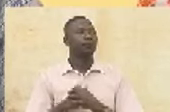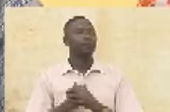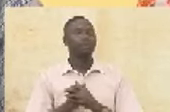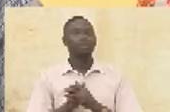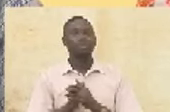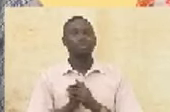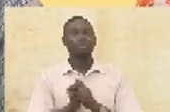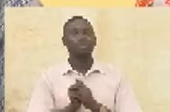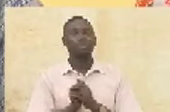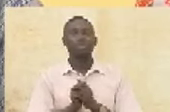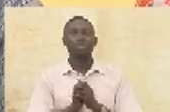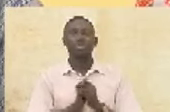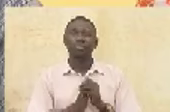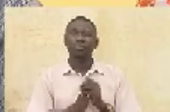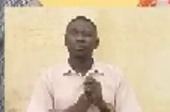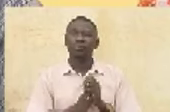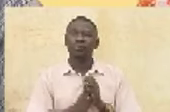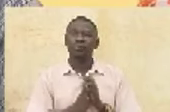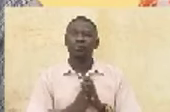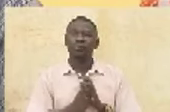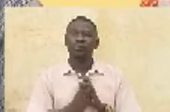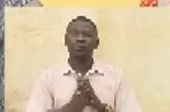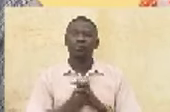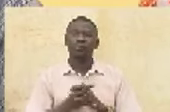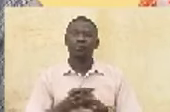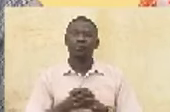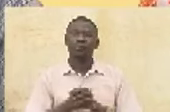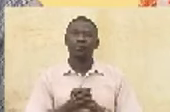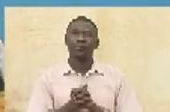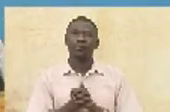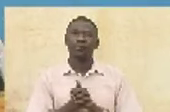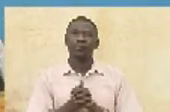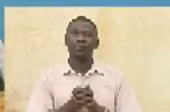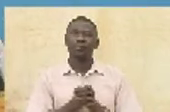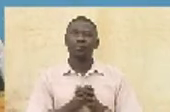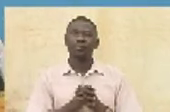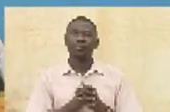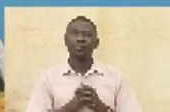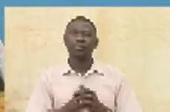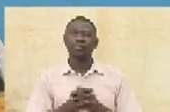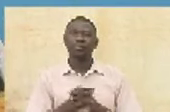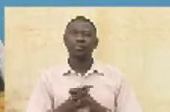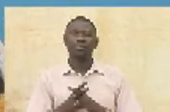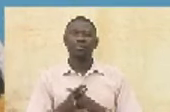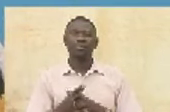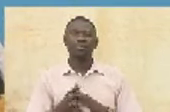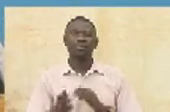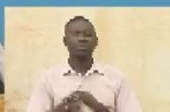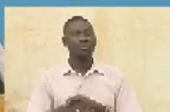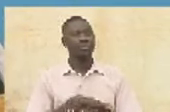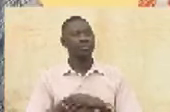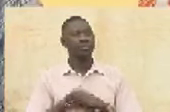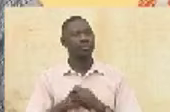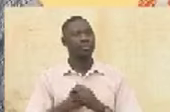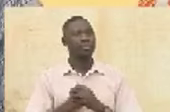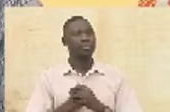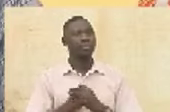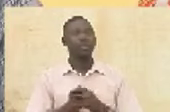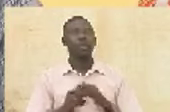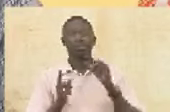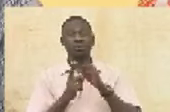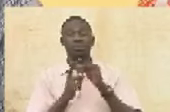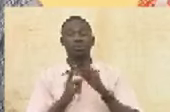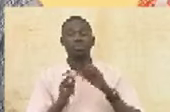Mbese ake kambe ntebe ngoti kuru nyinyo akana nene kana ke Gambia banko kankoteke. Your words were